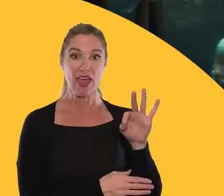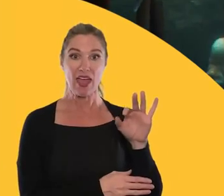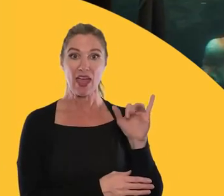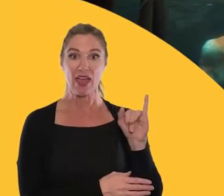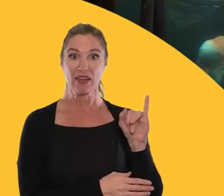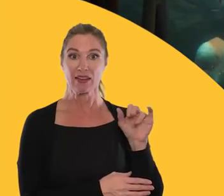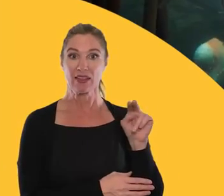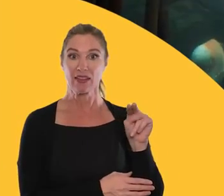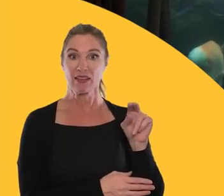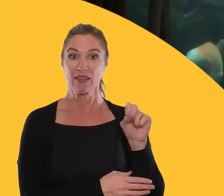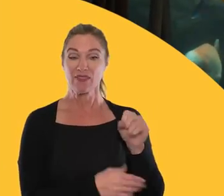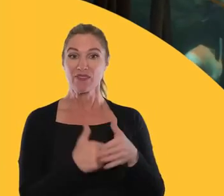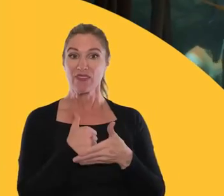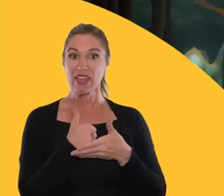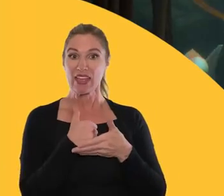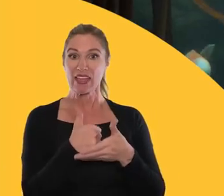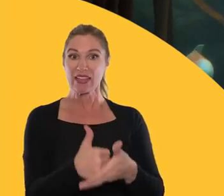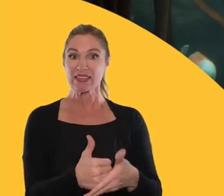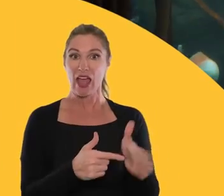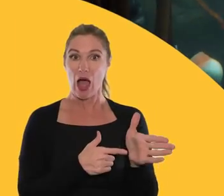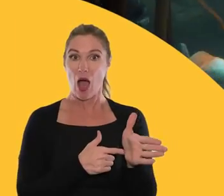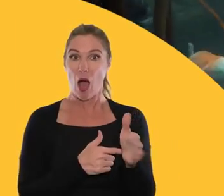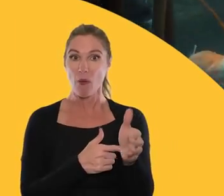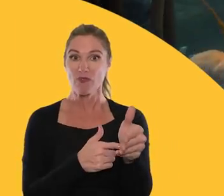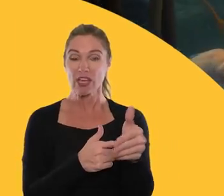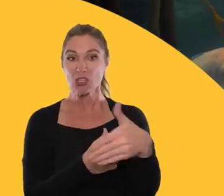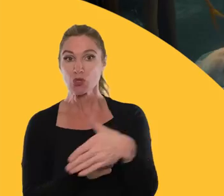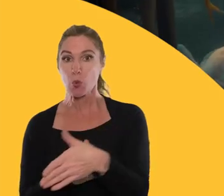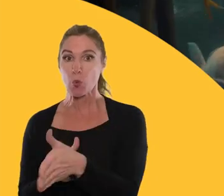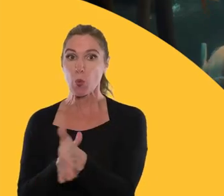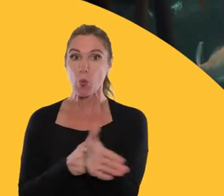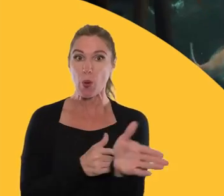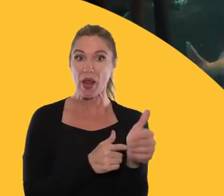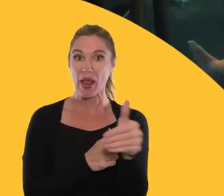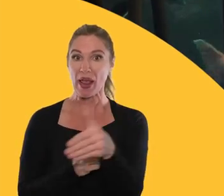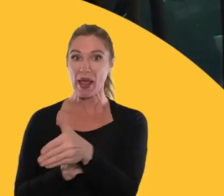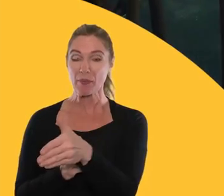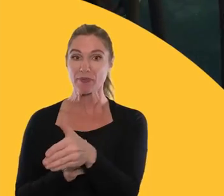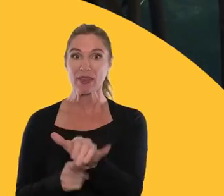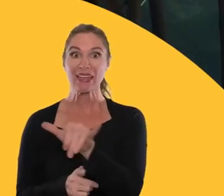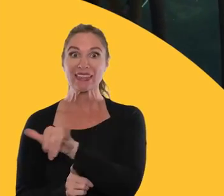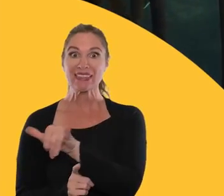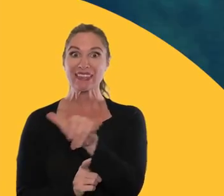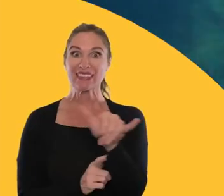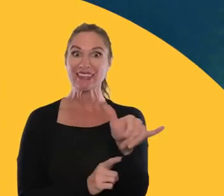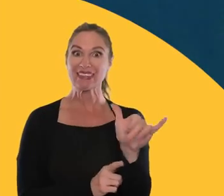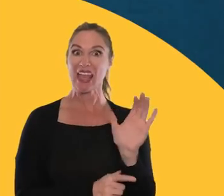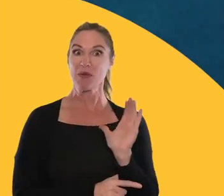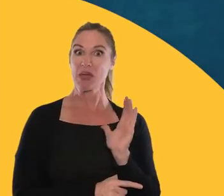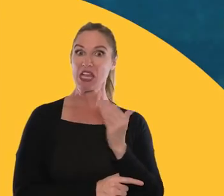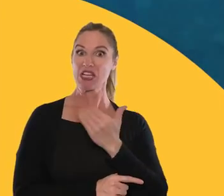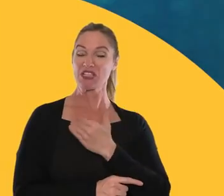like our legs help us move around. Now we're gonna talk about